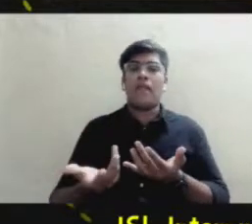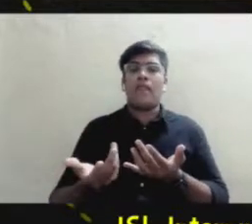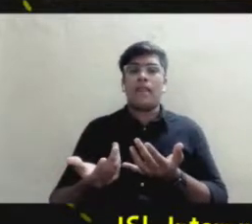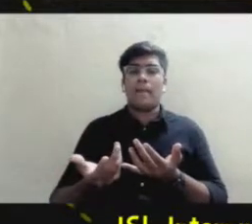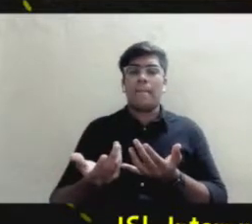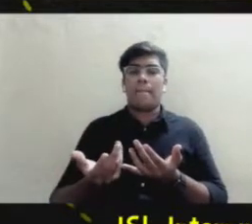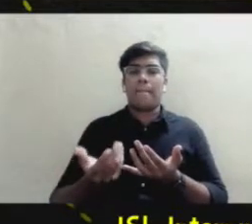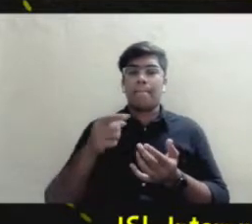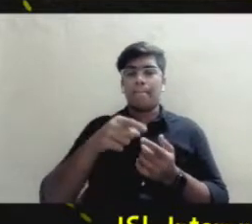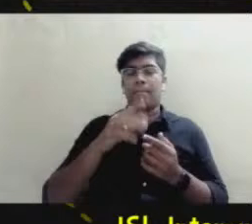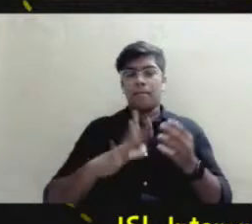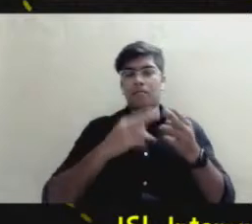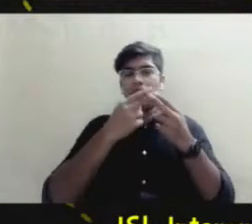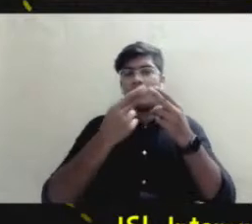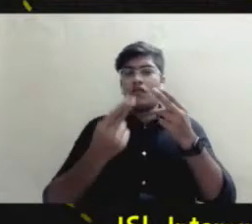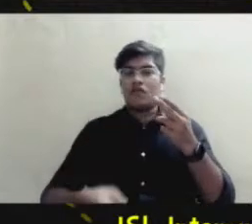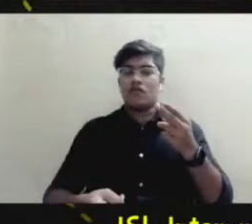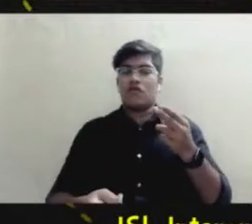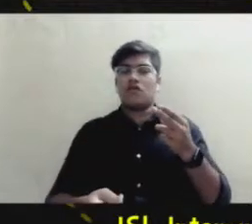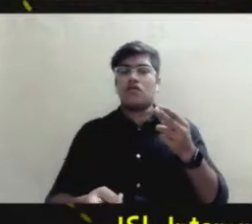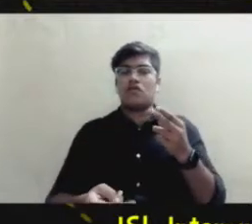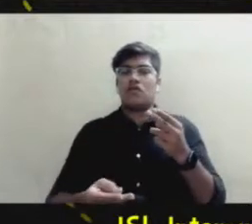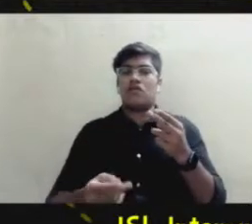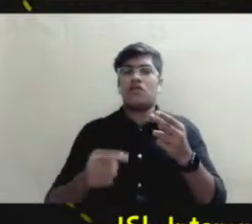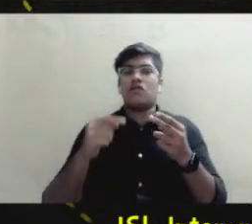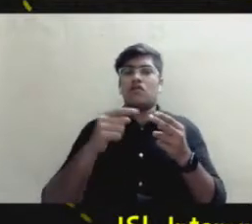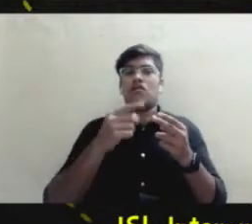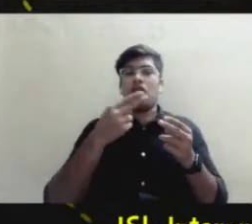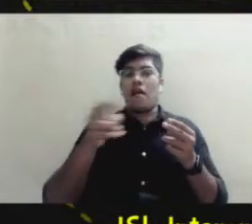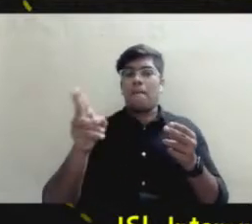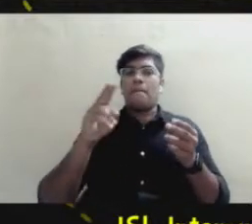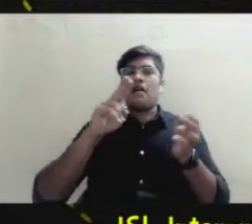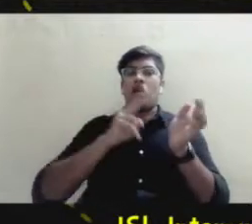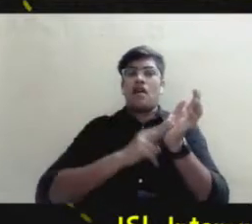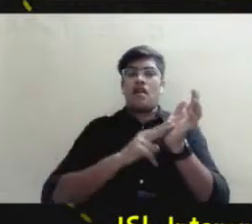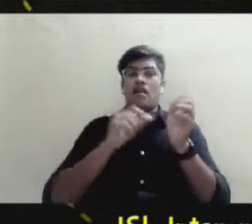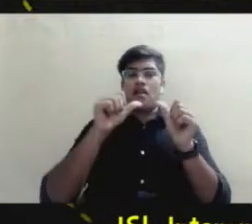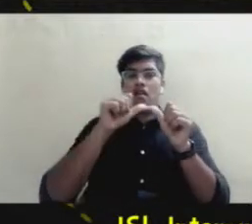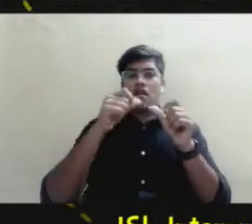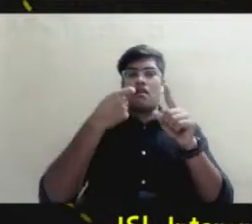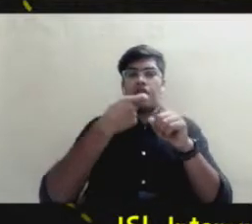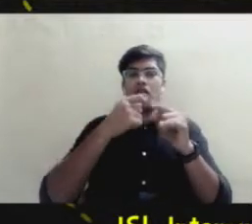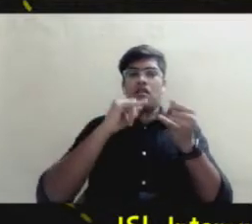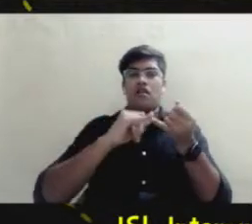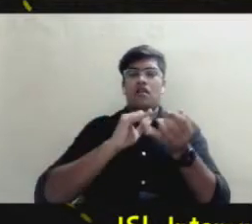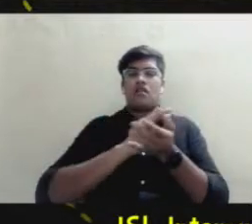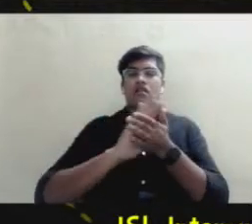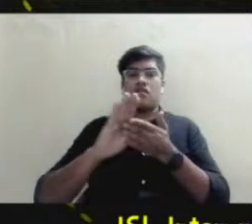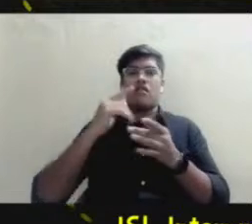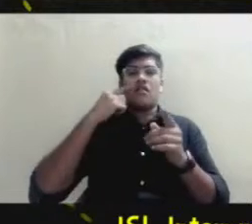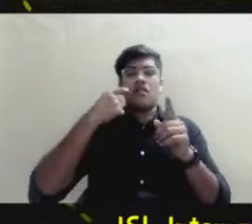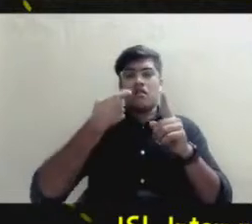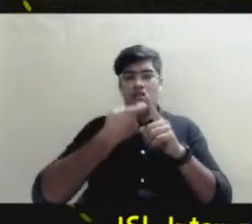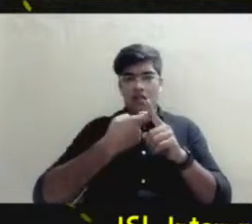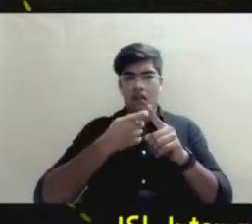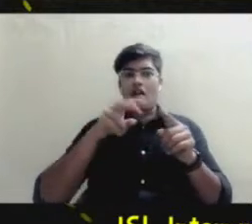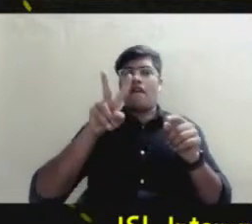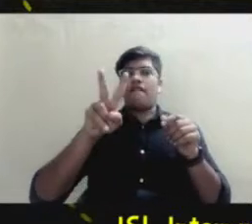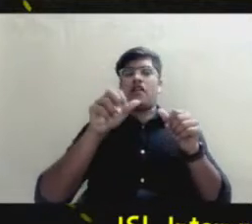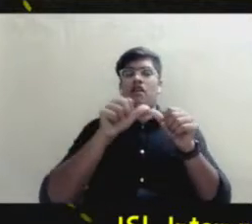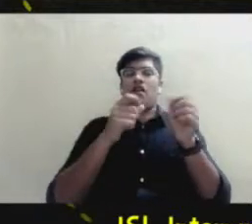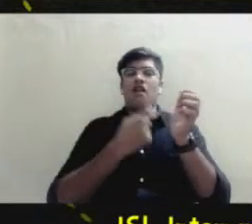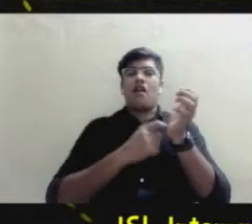these are, what are called nakshik varnan. So sort of head to toe kind of